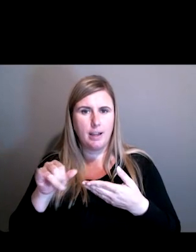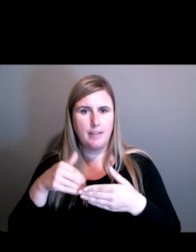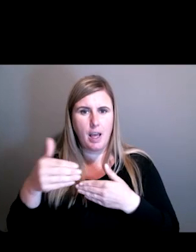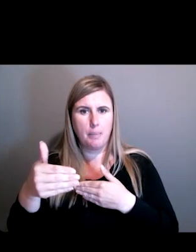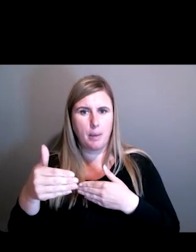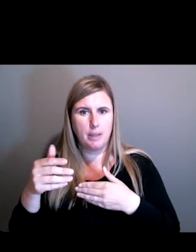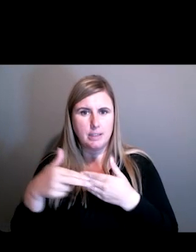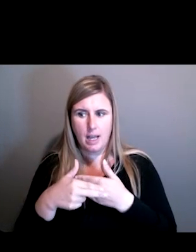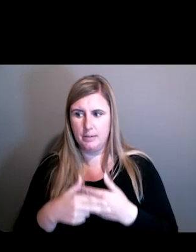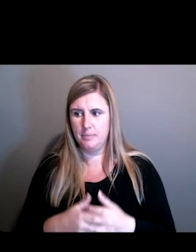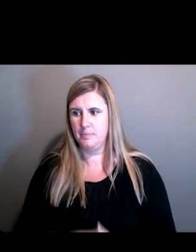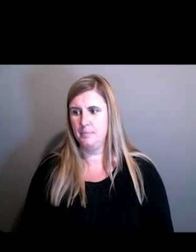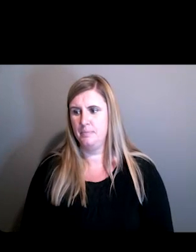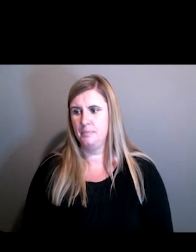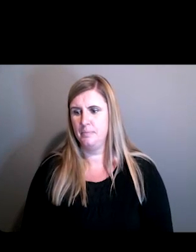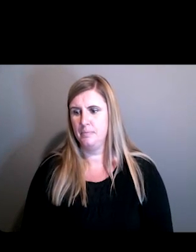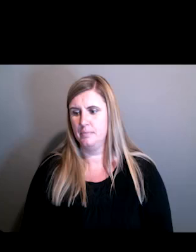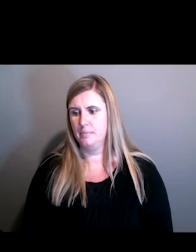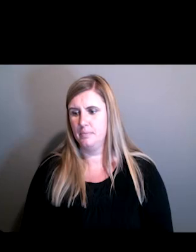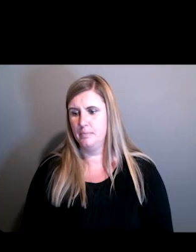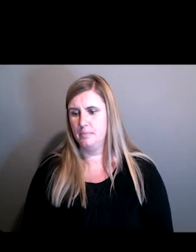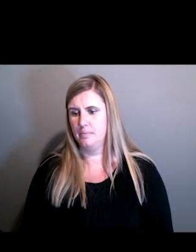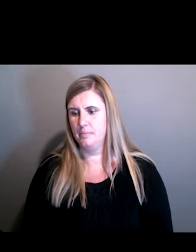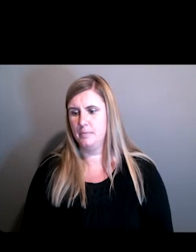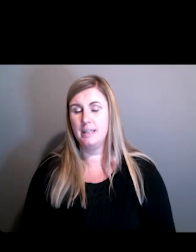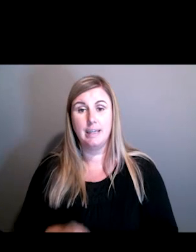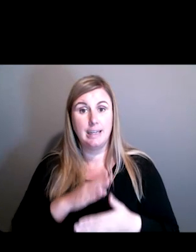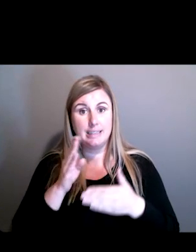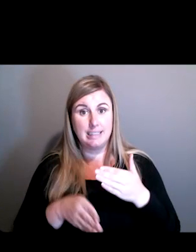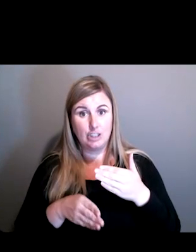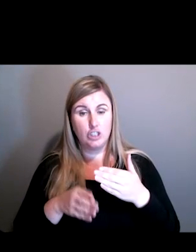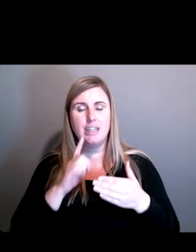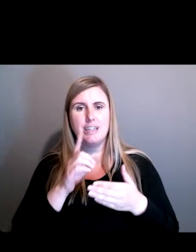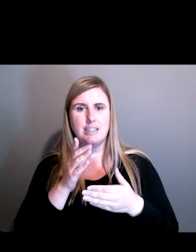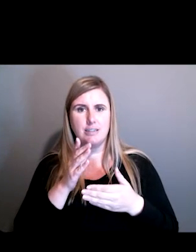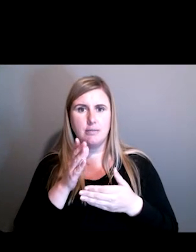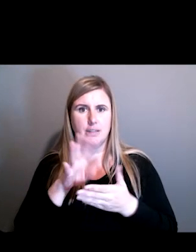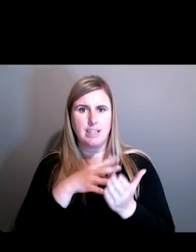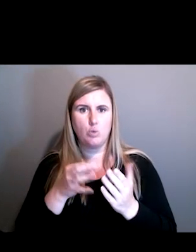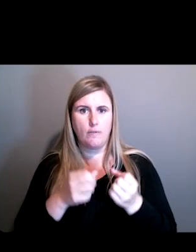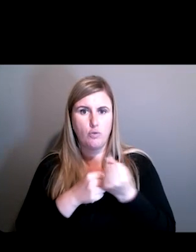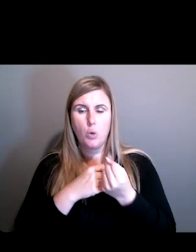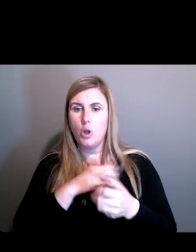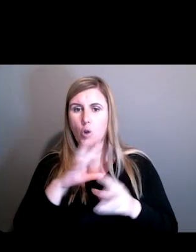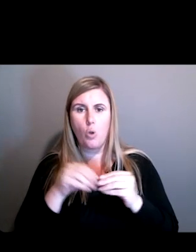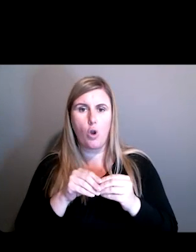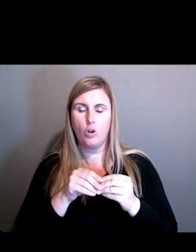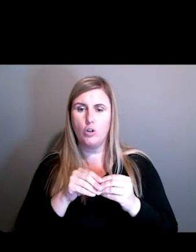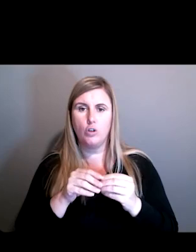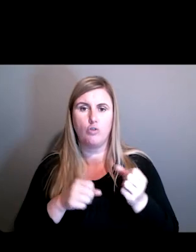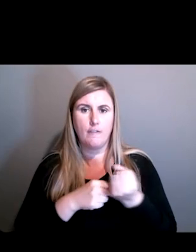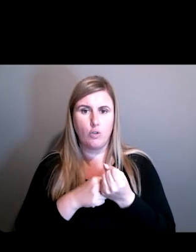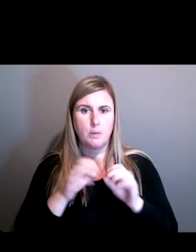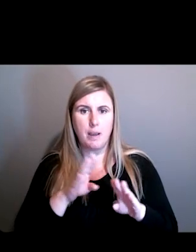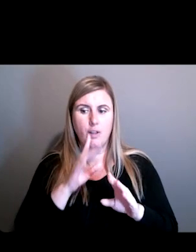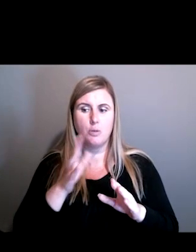about that in the upcoming slide. Extinction is also a schedule of reinforcement, and extinction is when we no longer